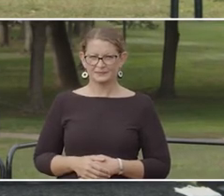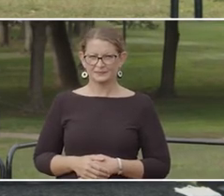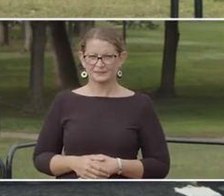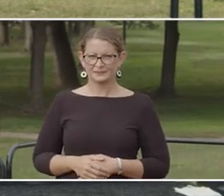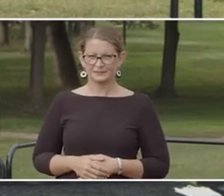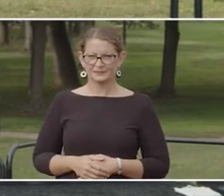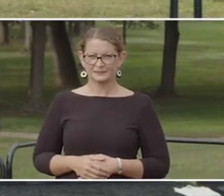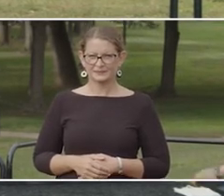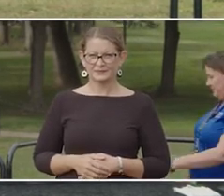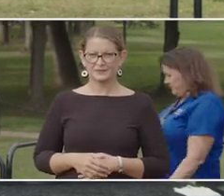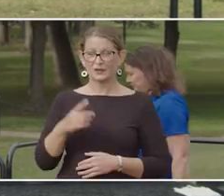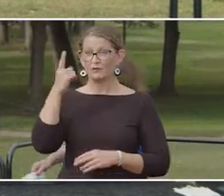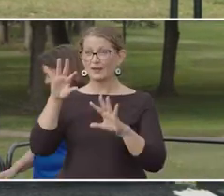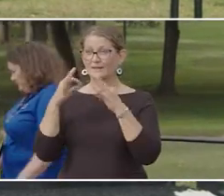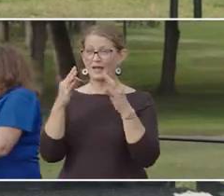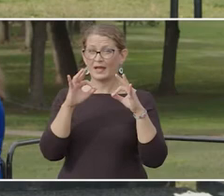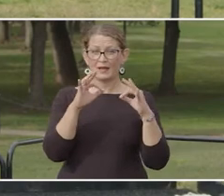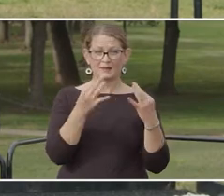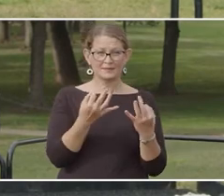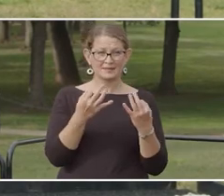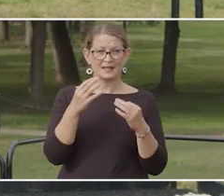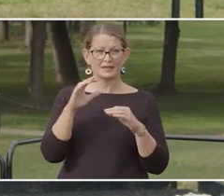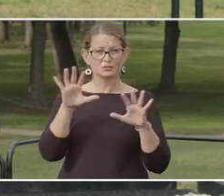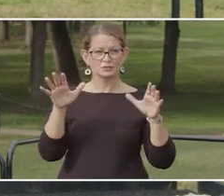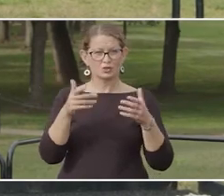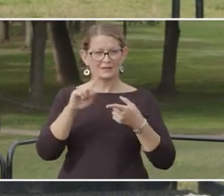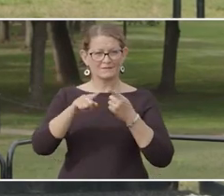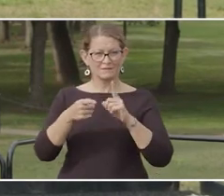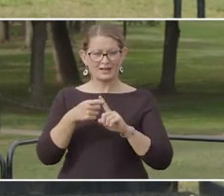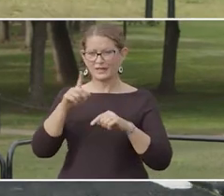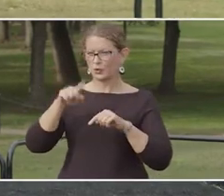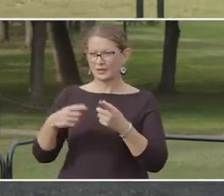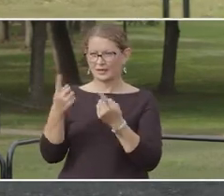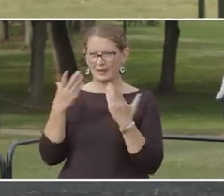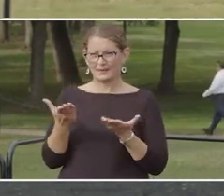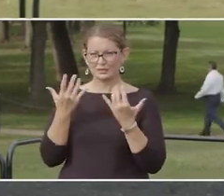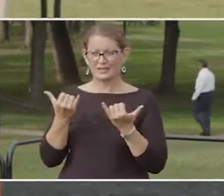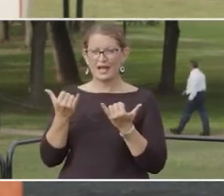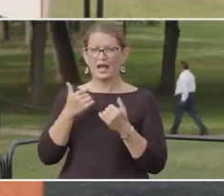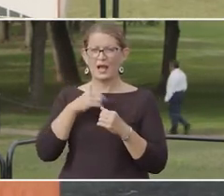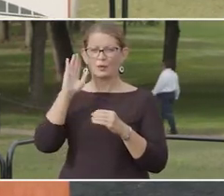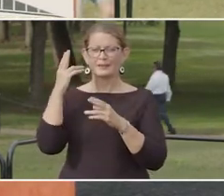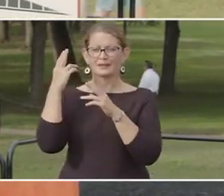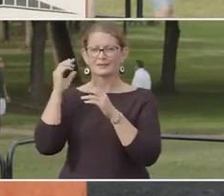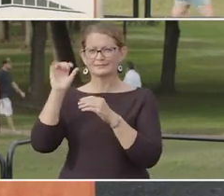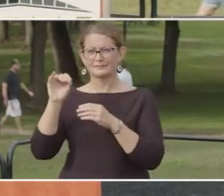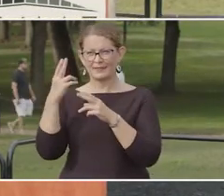On behalf of the families of the In Memory Circle of Friends who cannot be here with us today, I will be reading the names of their